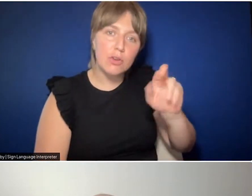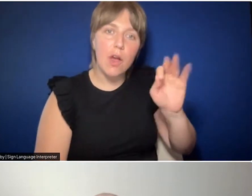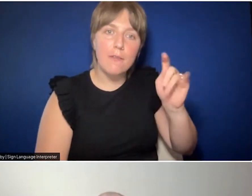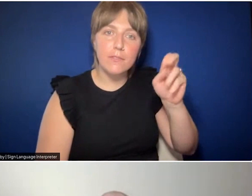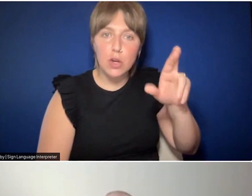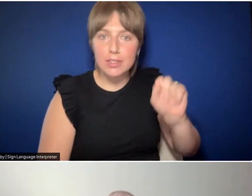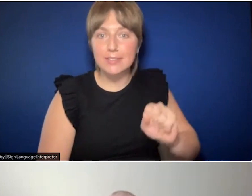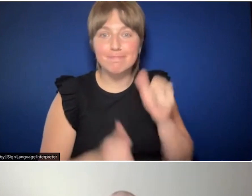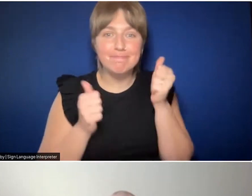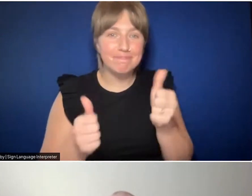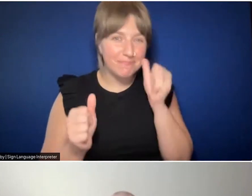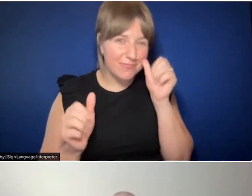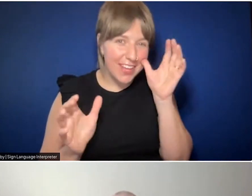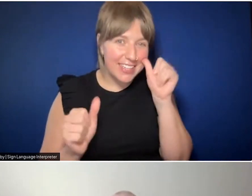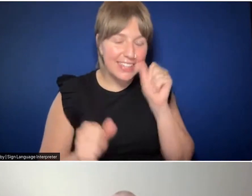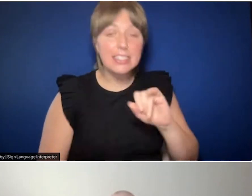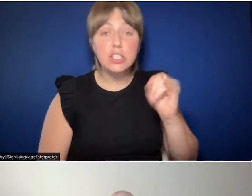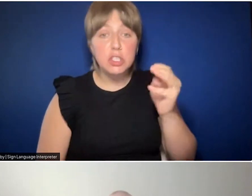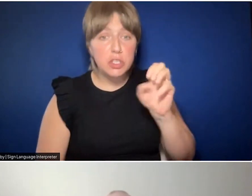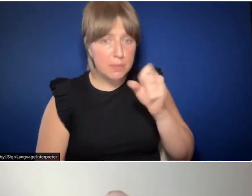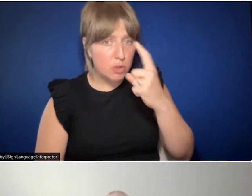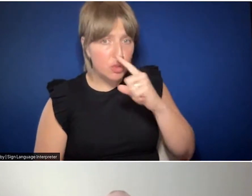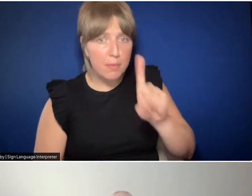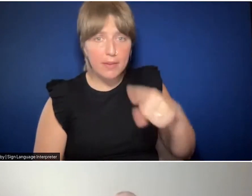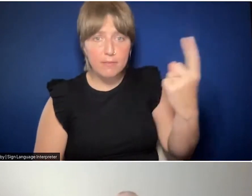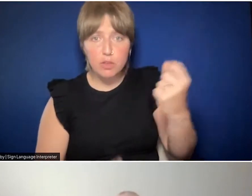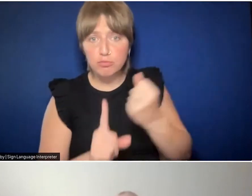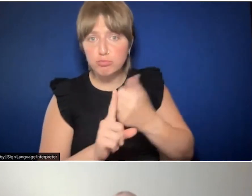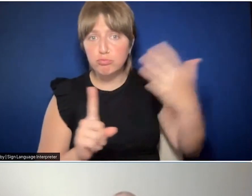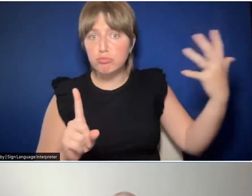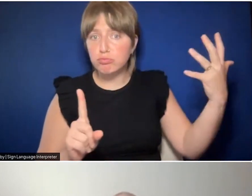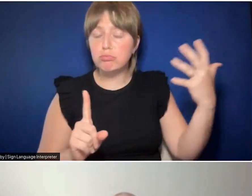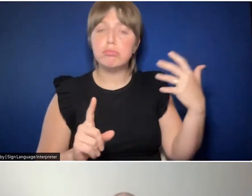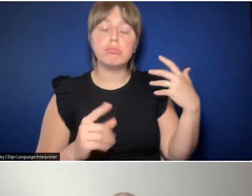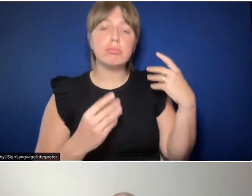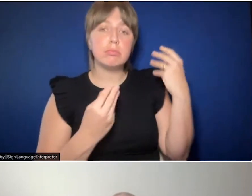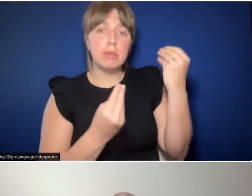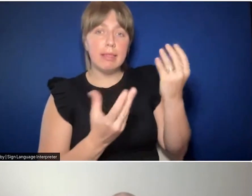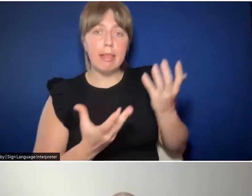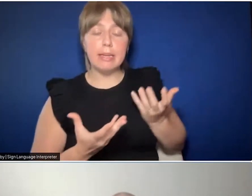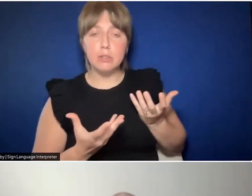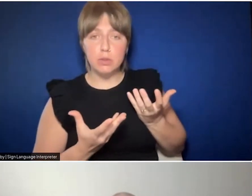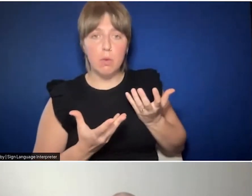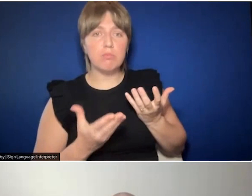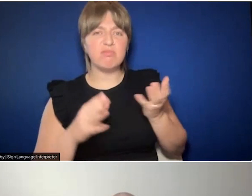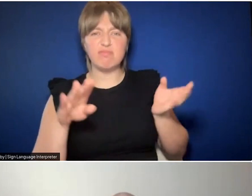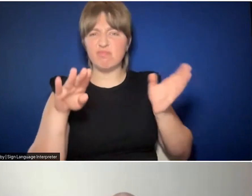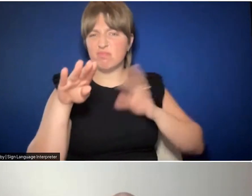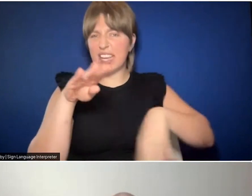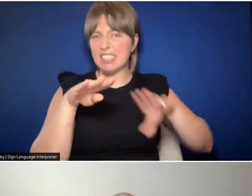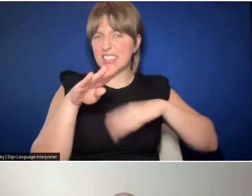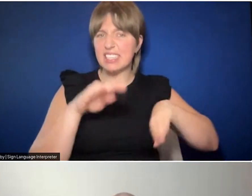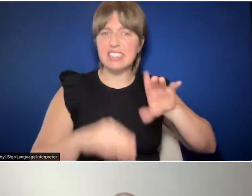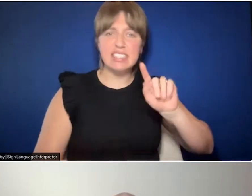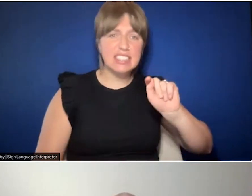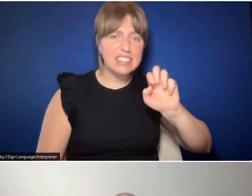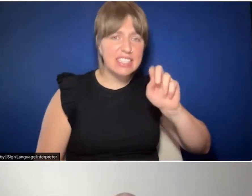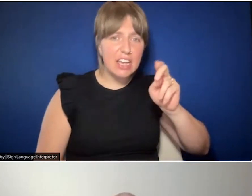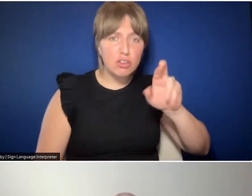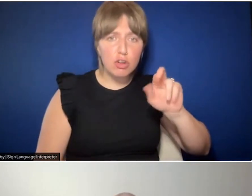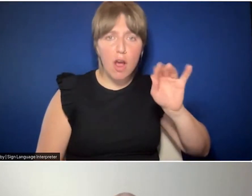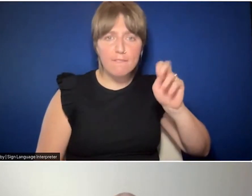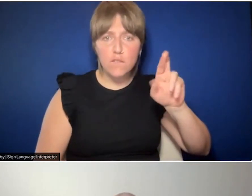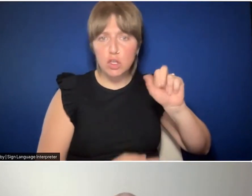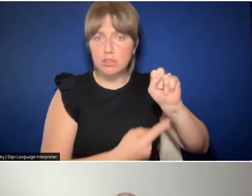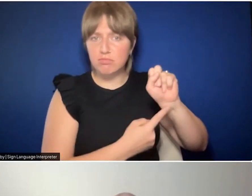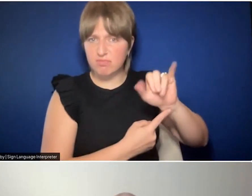Fantastic. So, James, I wonder if you might kick off this event by giving us a little bit of the basics, the ground rules when it comes to what are